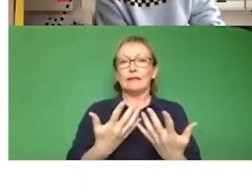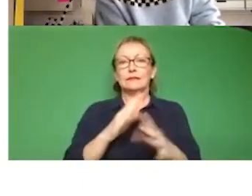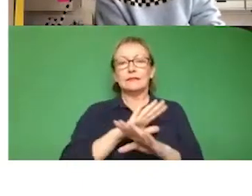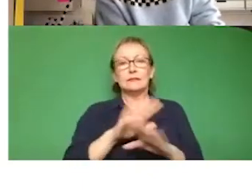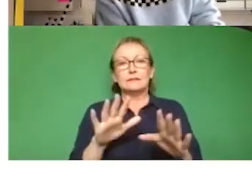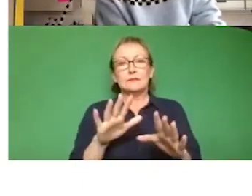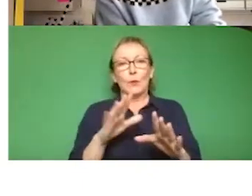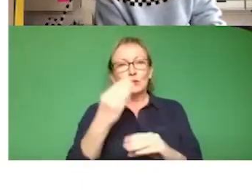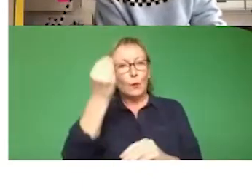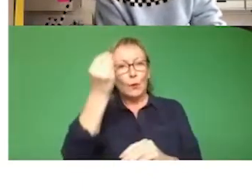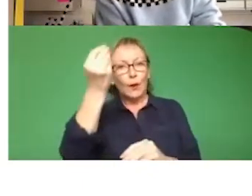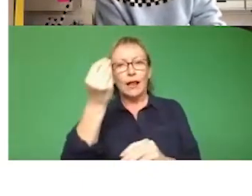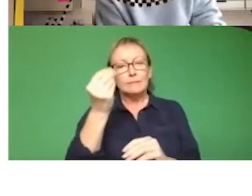that.